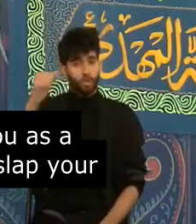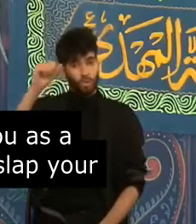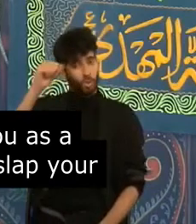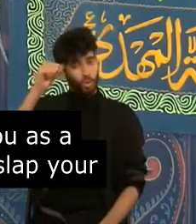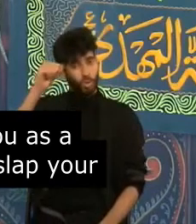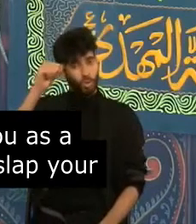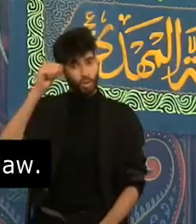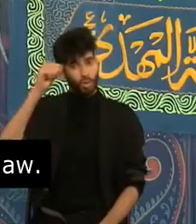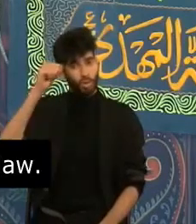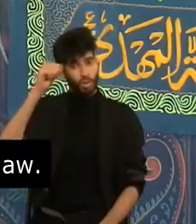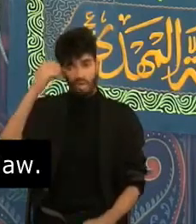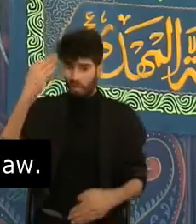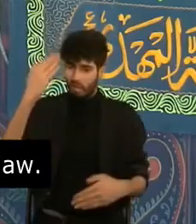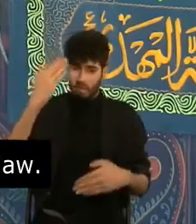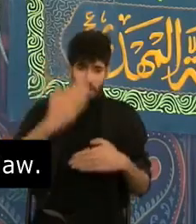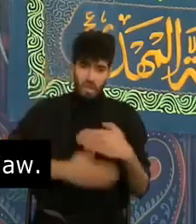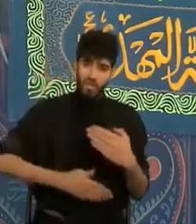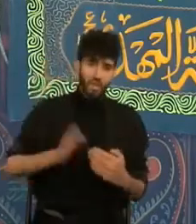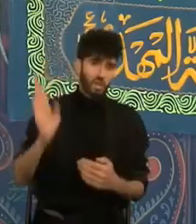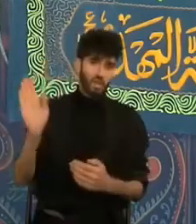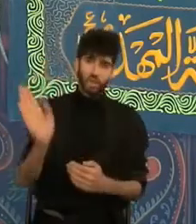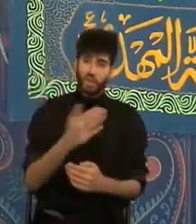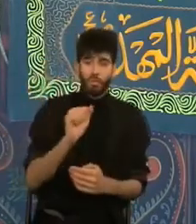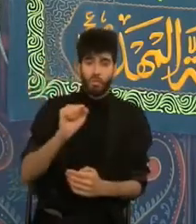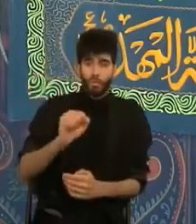never dare slap your wife or your daughter-in-law.